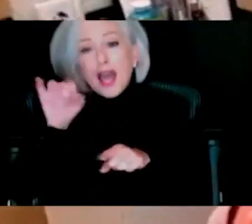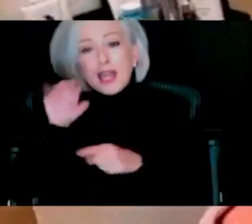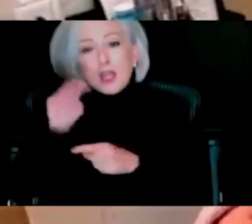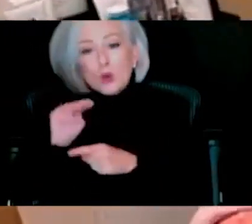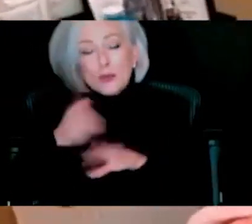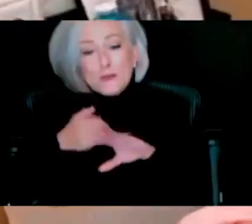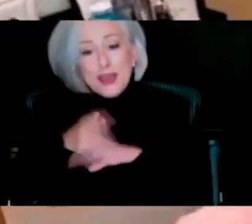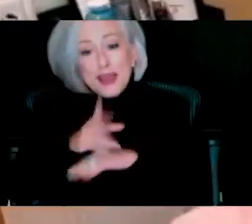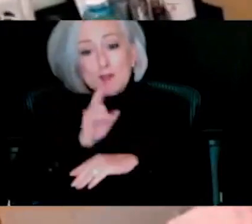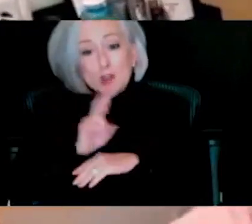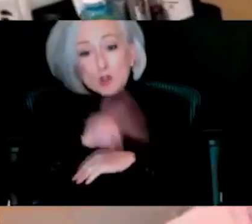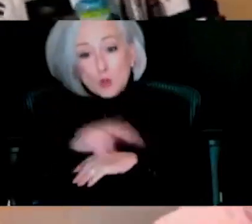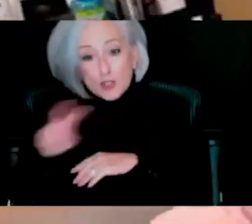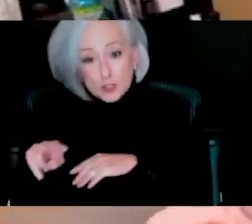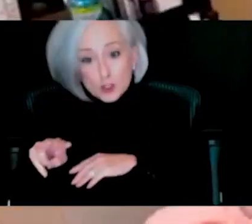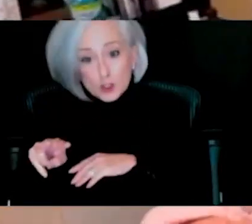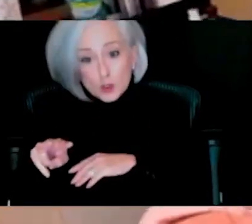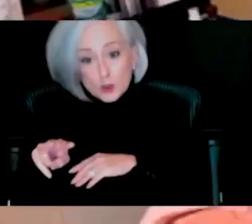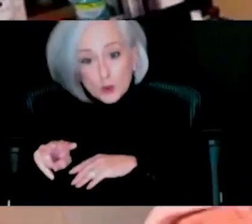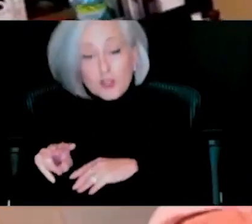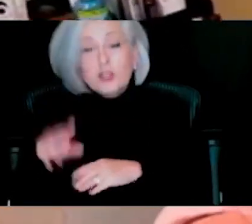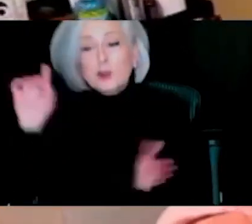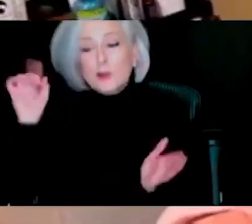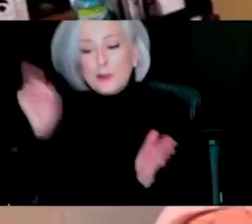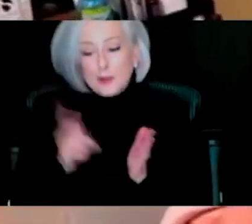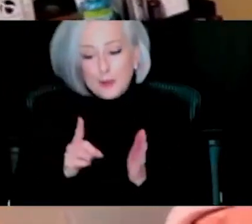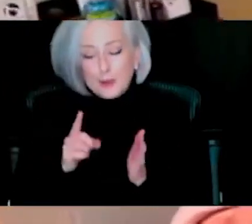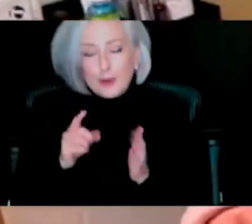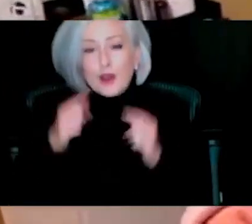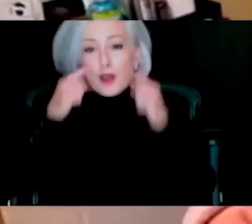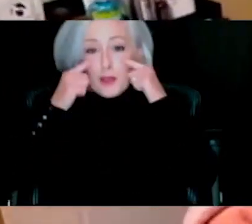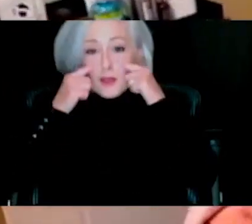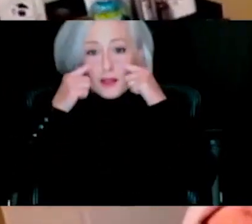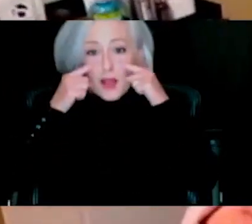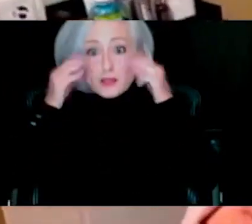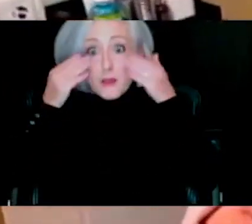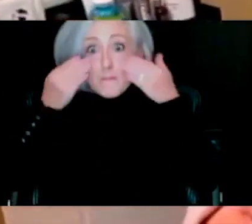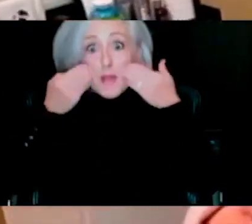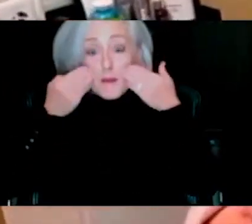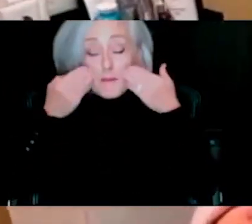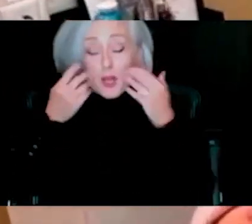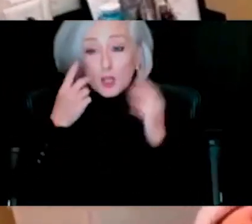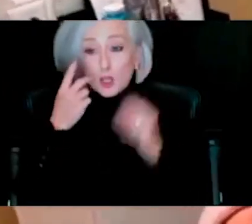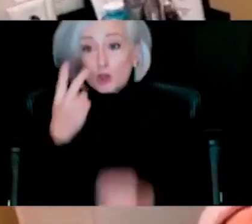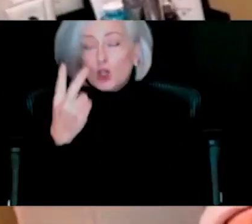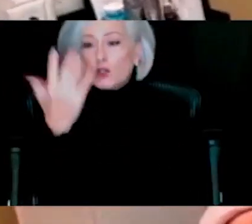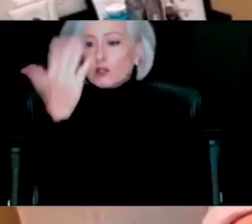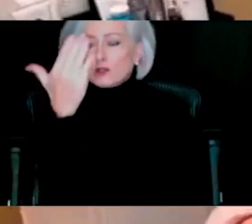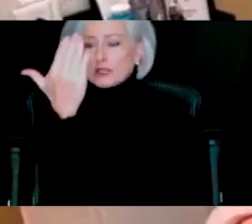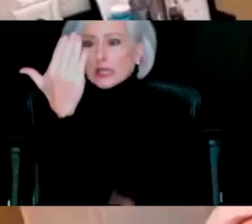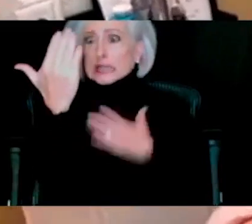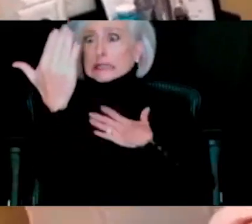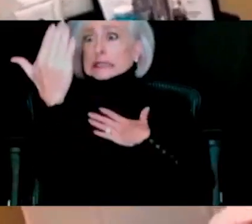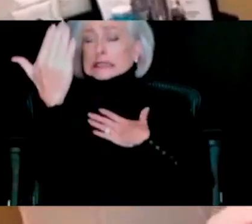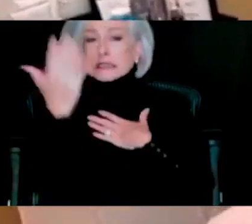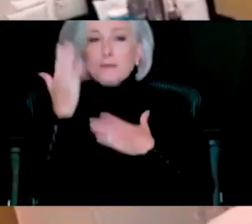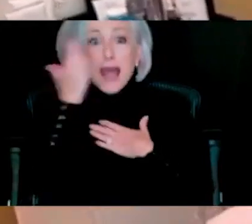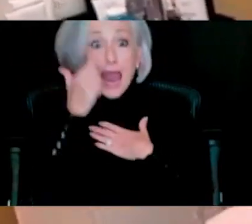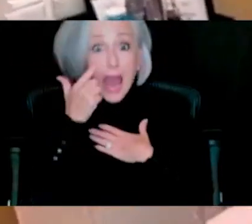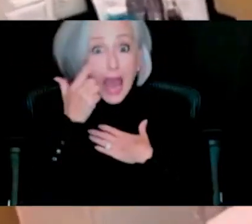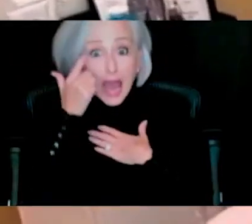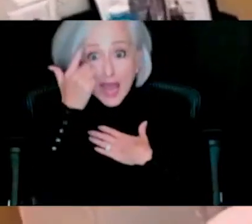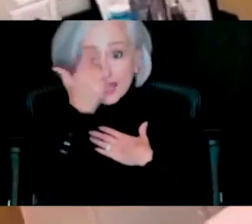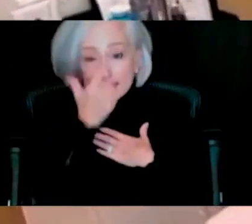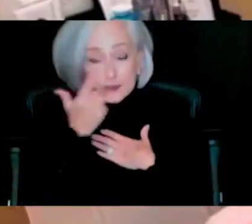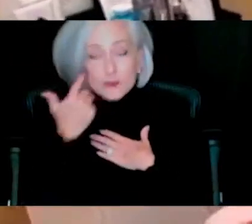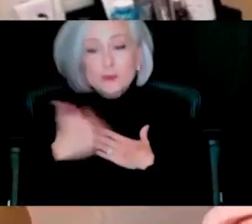22, 21, we start to lose that plumpness under the eyes. That's what we look in the mirror and we notice first, right? We're like, oh my goodness, my eyes. I always